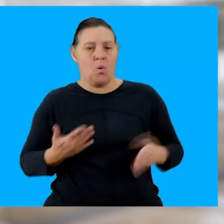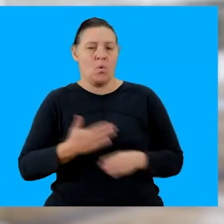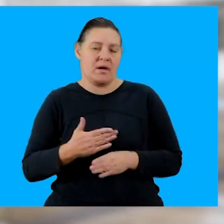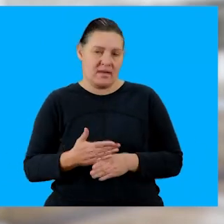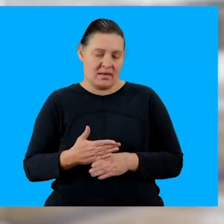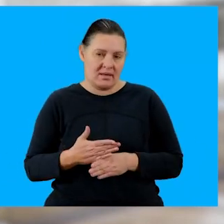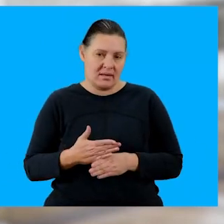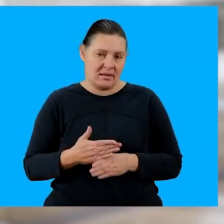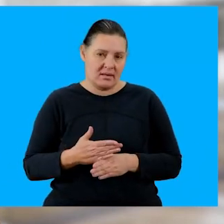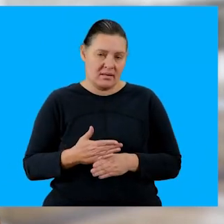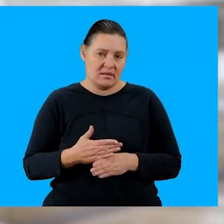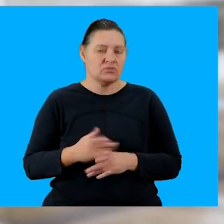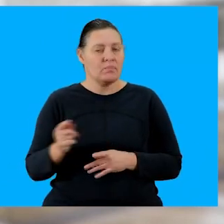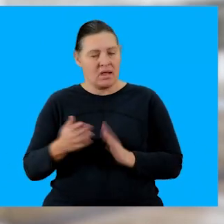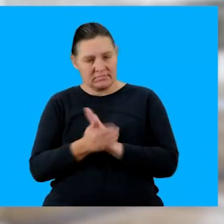so that they can be